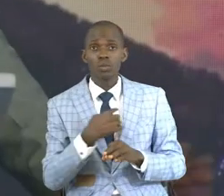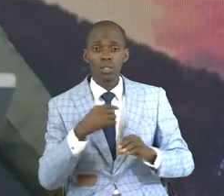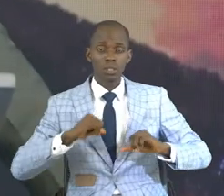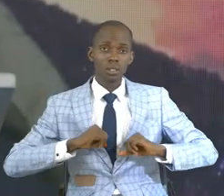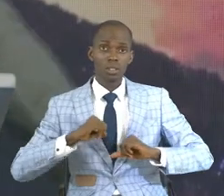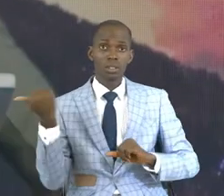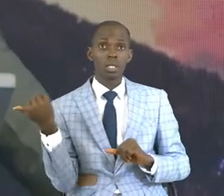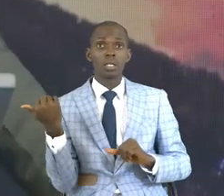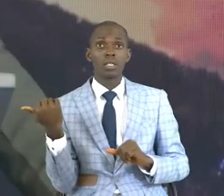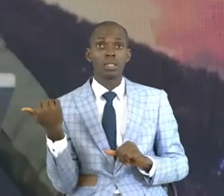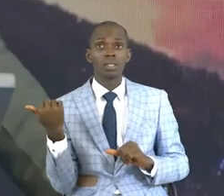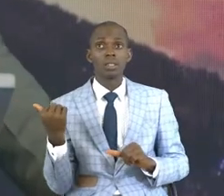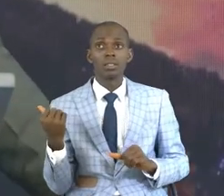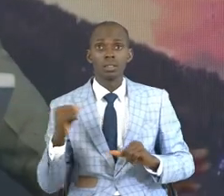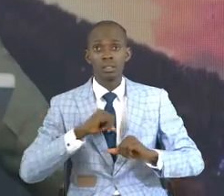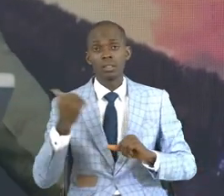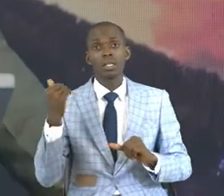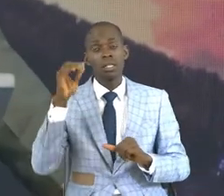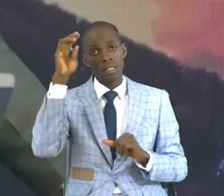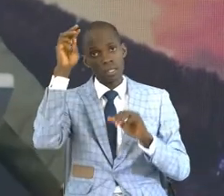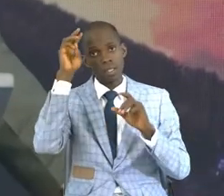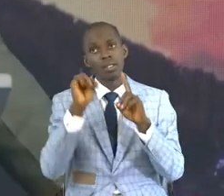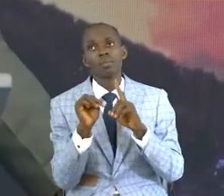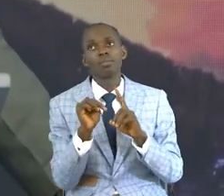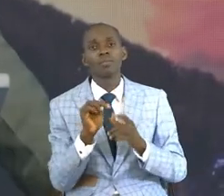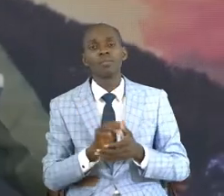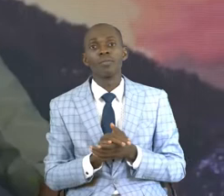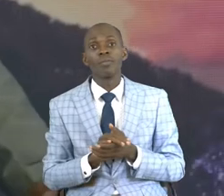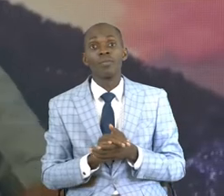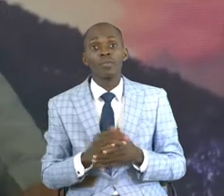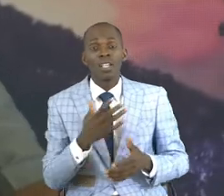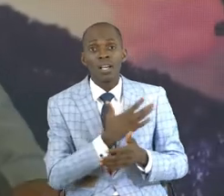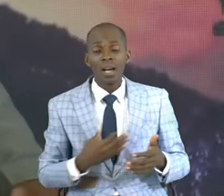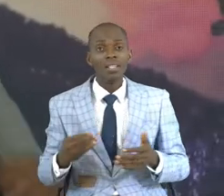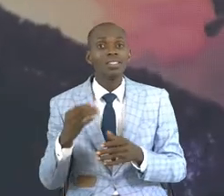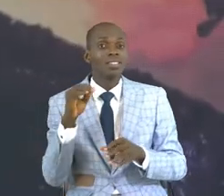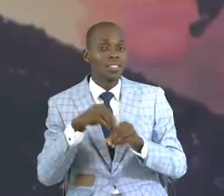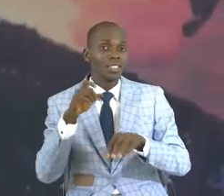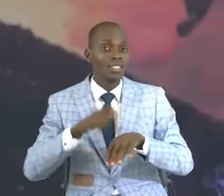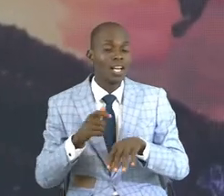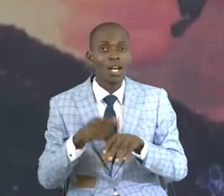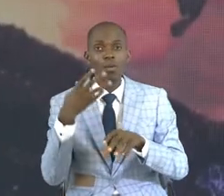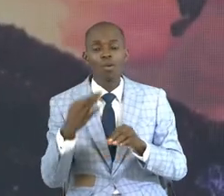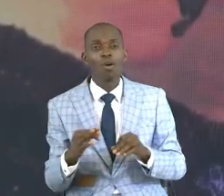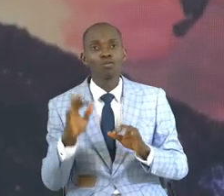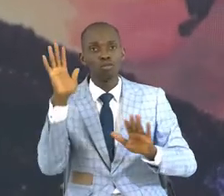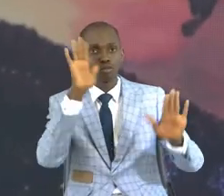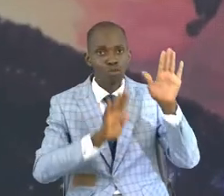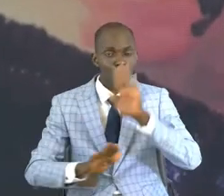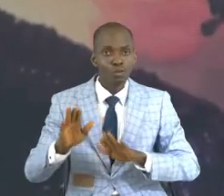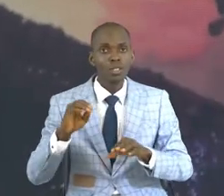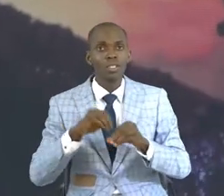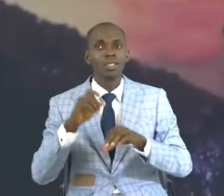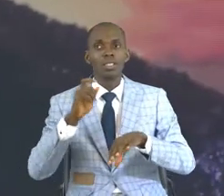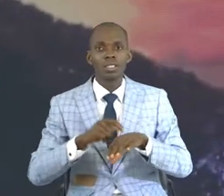the time of suffering, at the time of persecution, at the time of trial, at the time of looking for